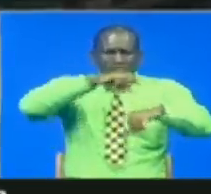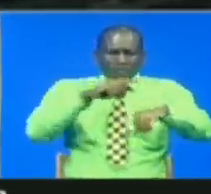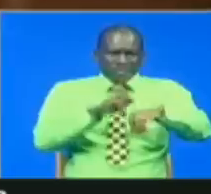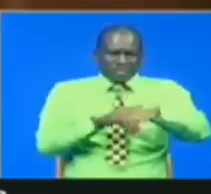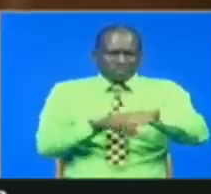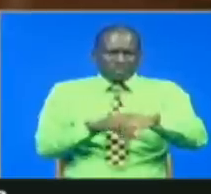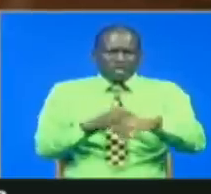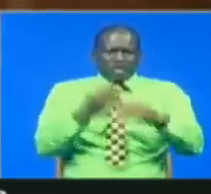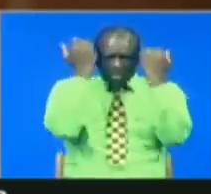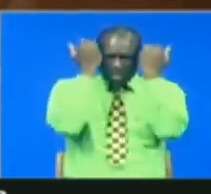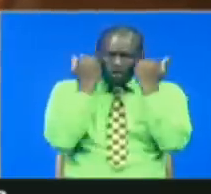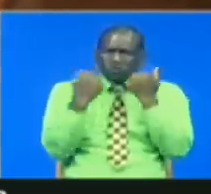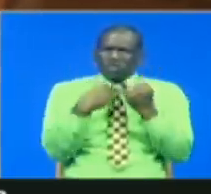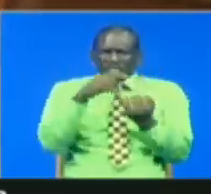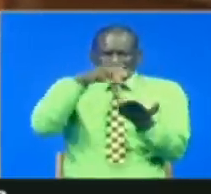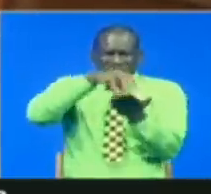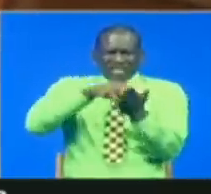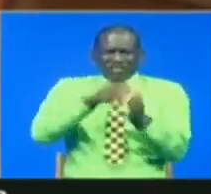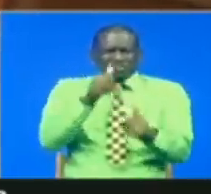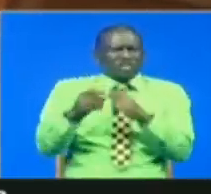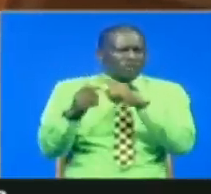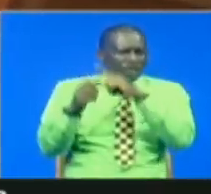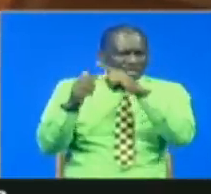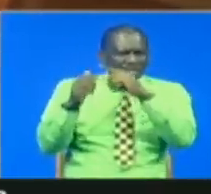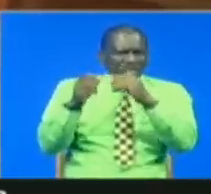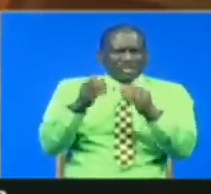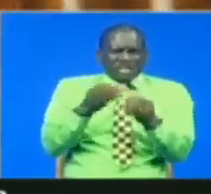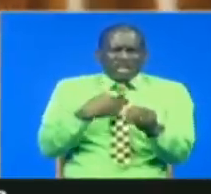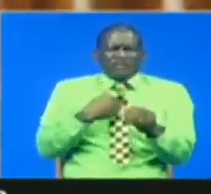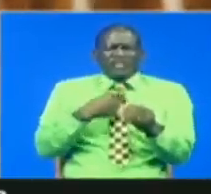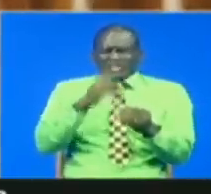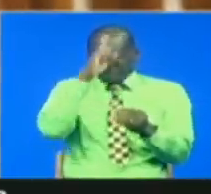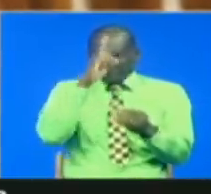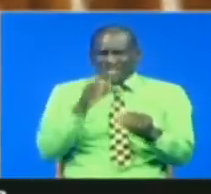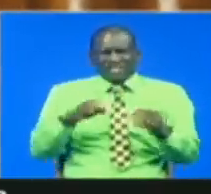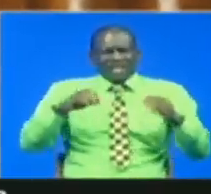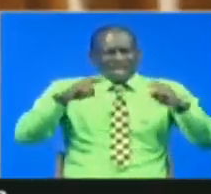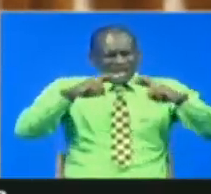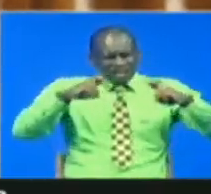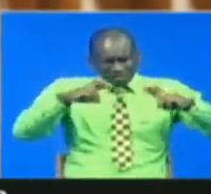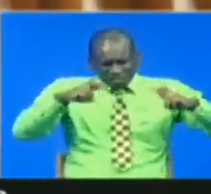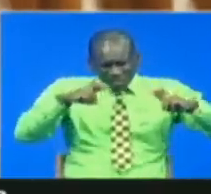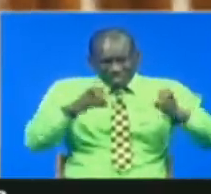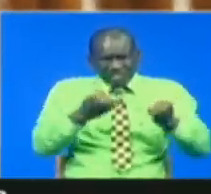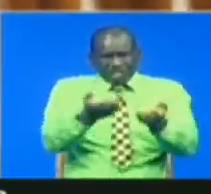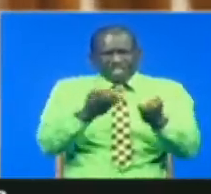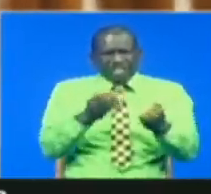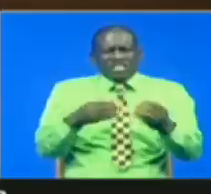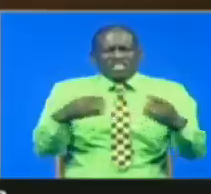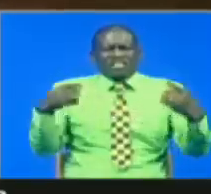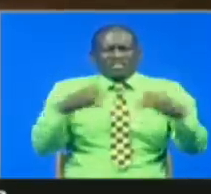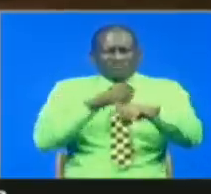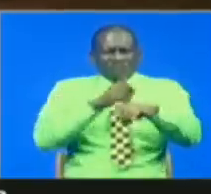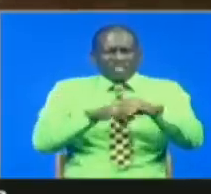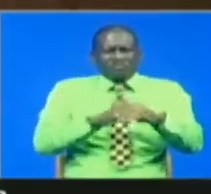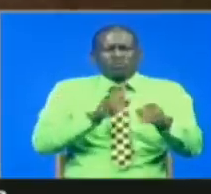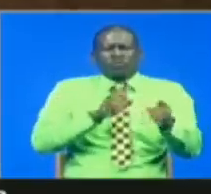The court said the charges they were facing were serious and investigators may be required to travel to various parts of the